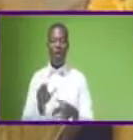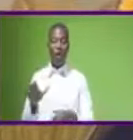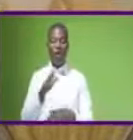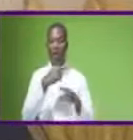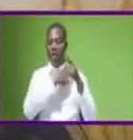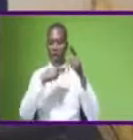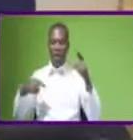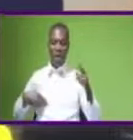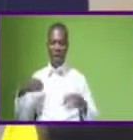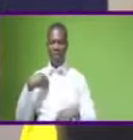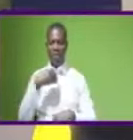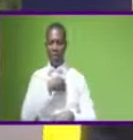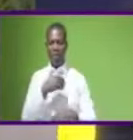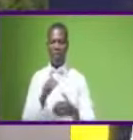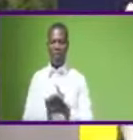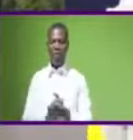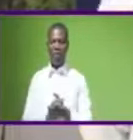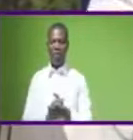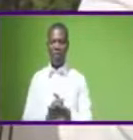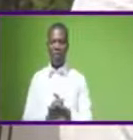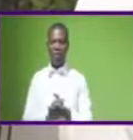ma.